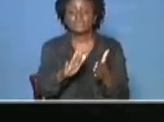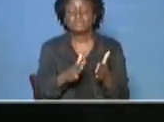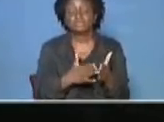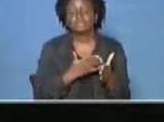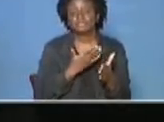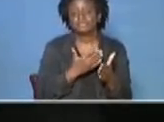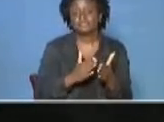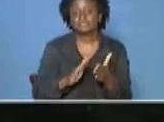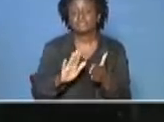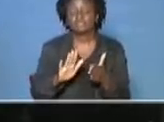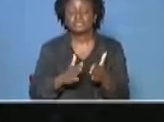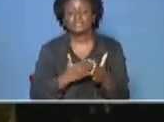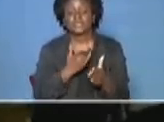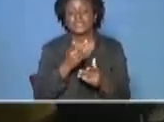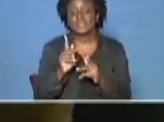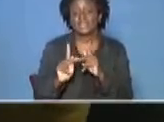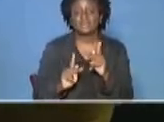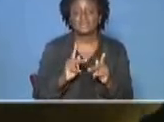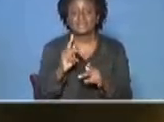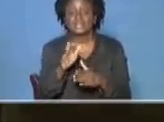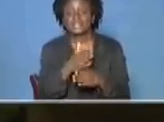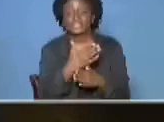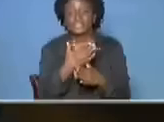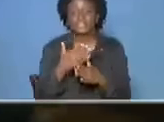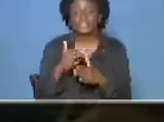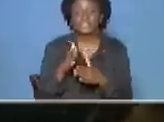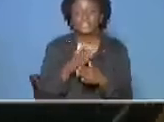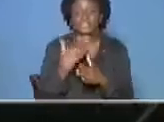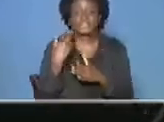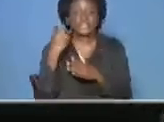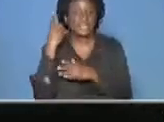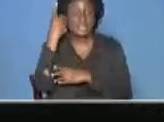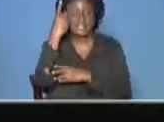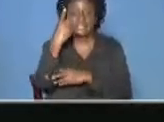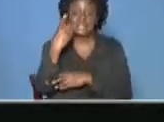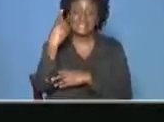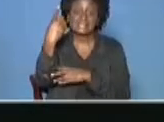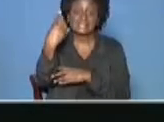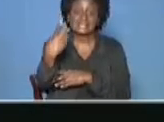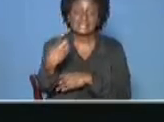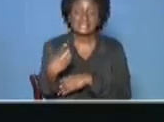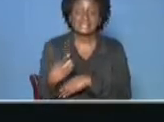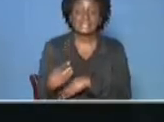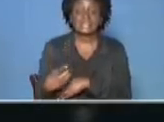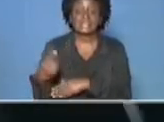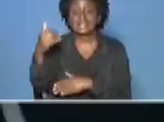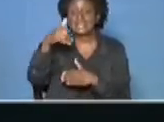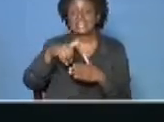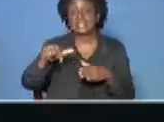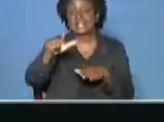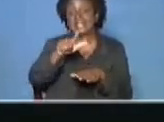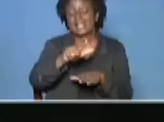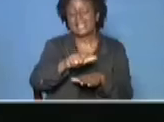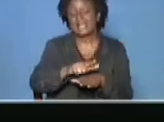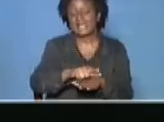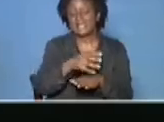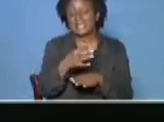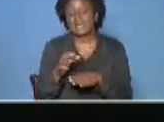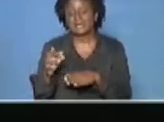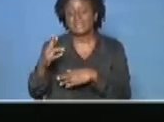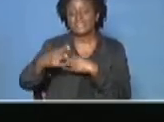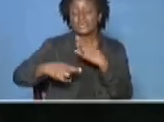free to shape their destinies in the land of the